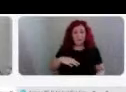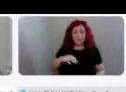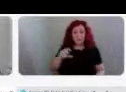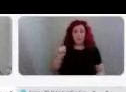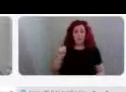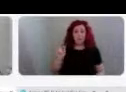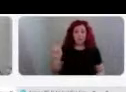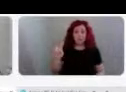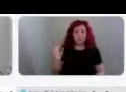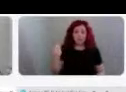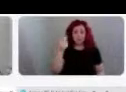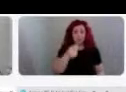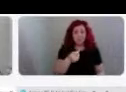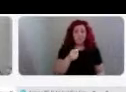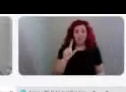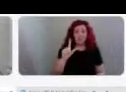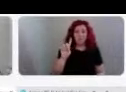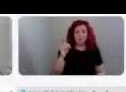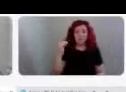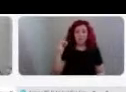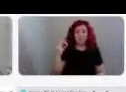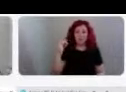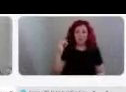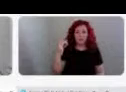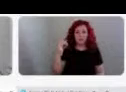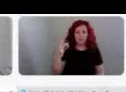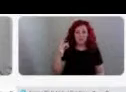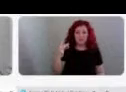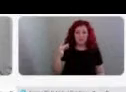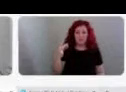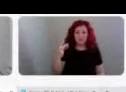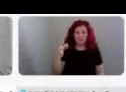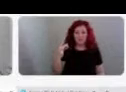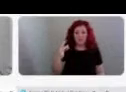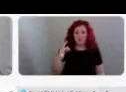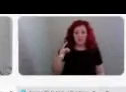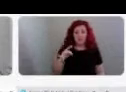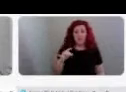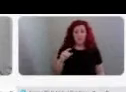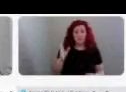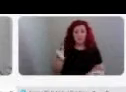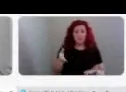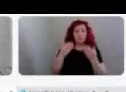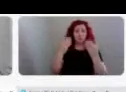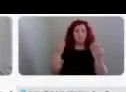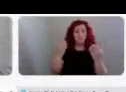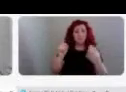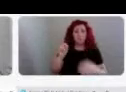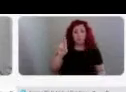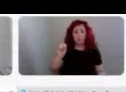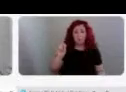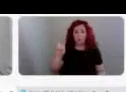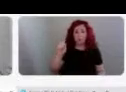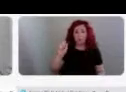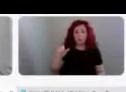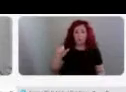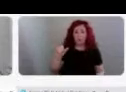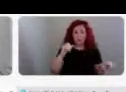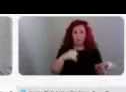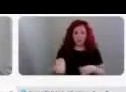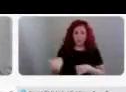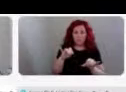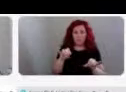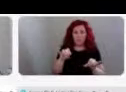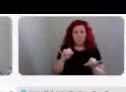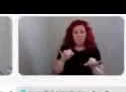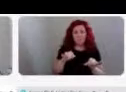valley into ld 18. the proposed ld18 district in oro valley have a common border the makeup of